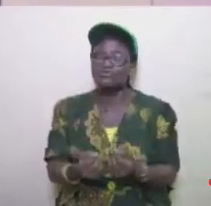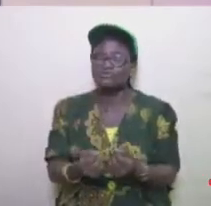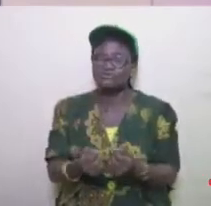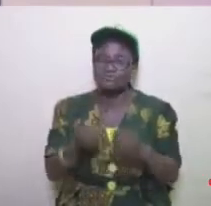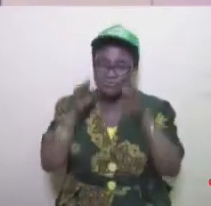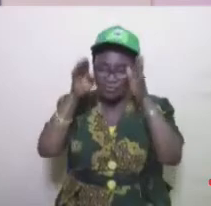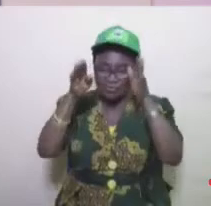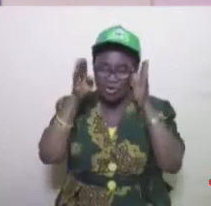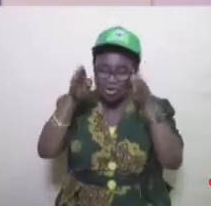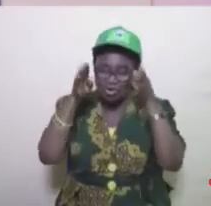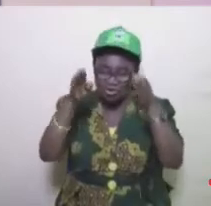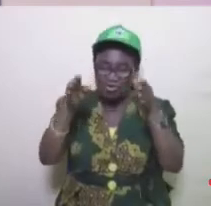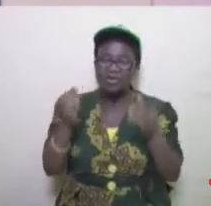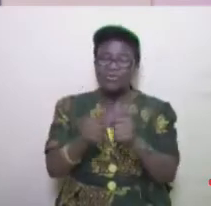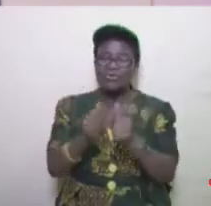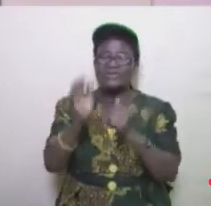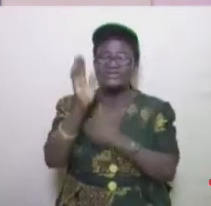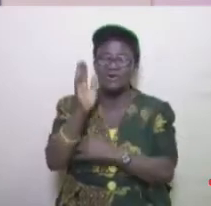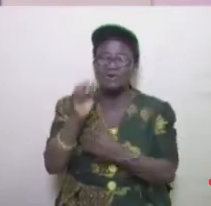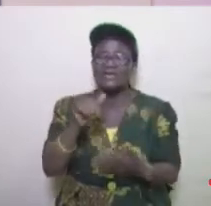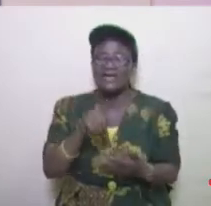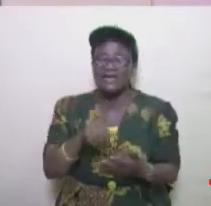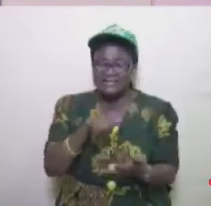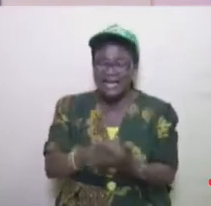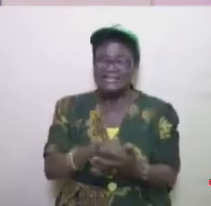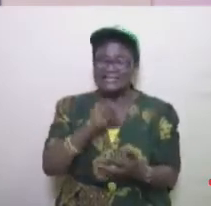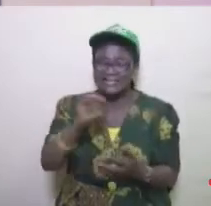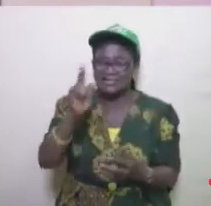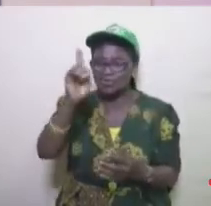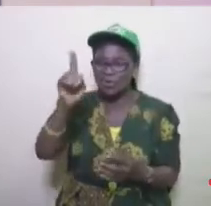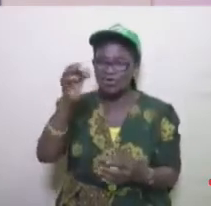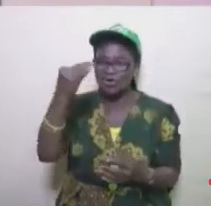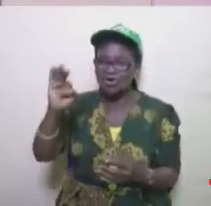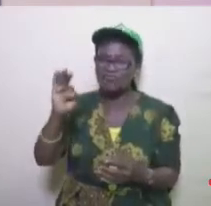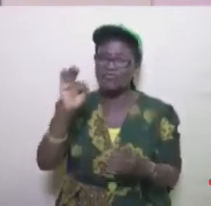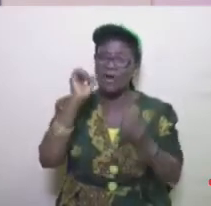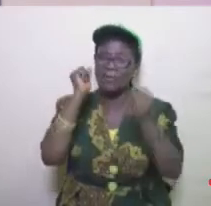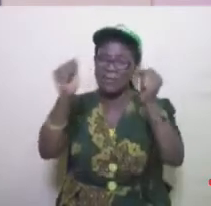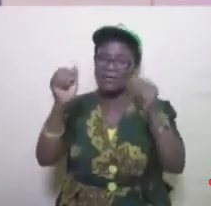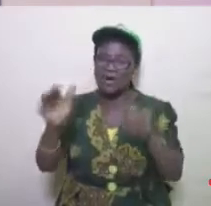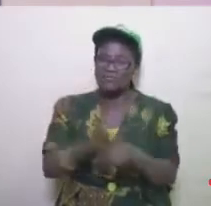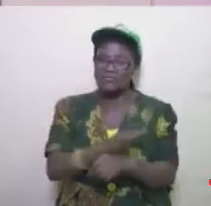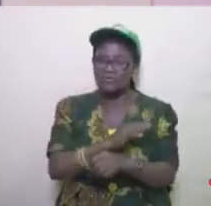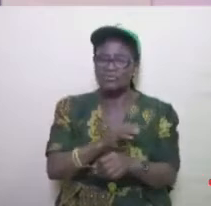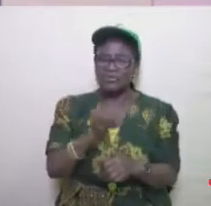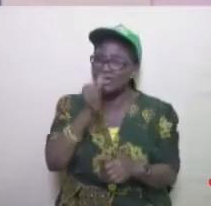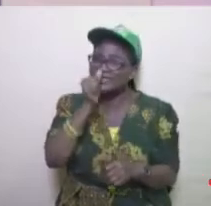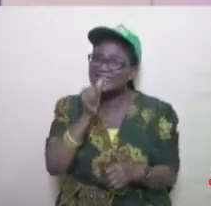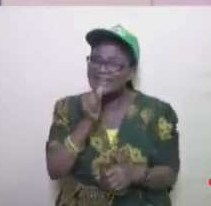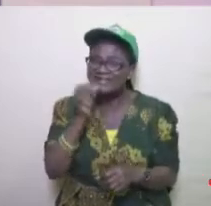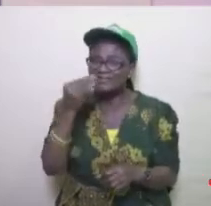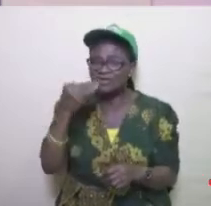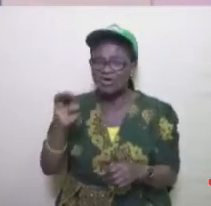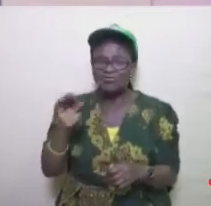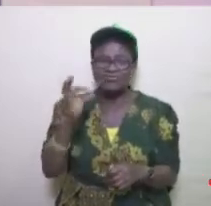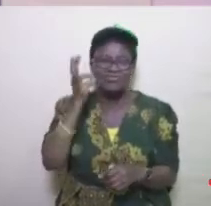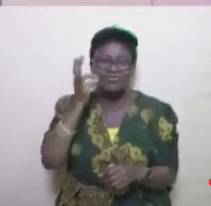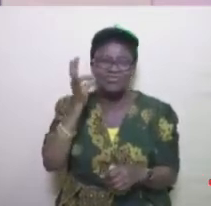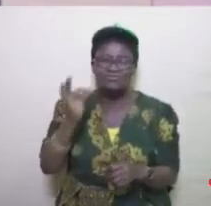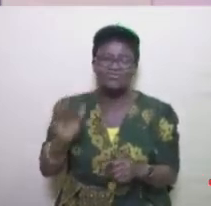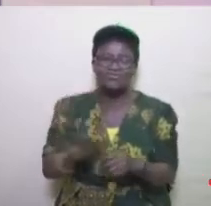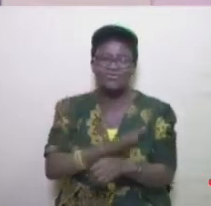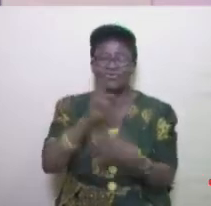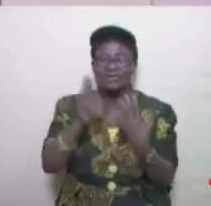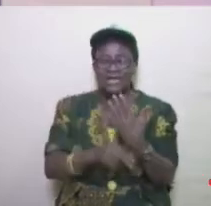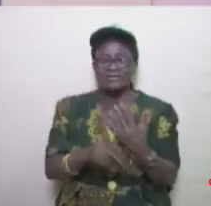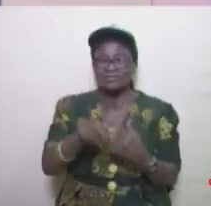God. That's one of the powerful secrets of fruitfulness. You want